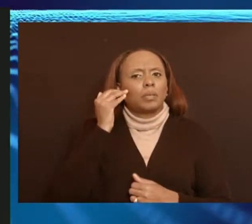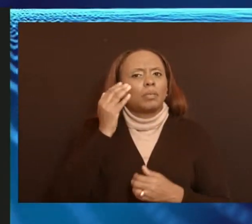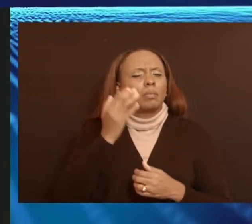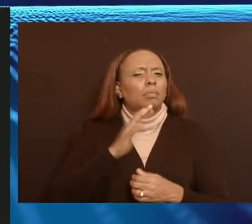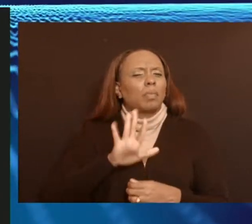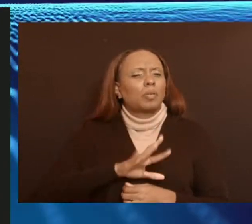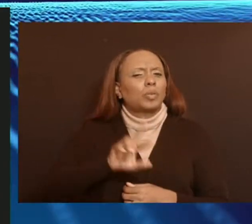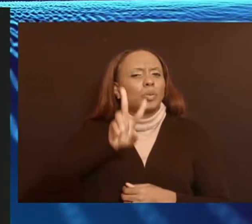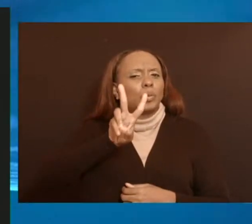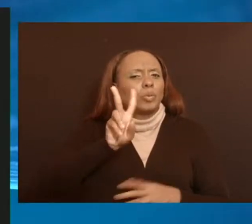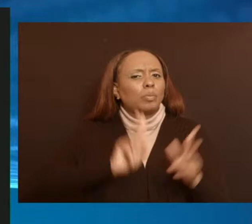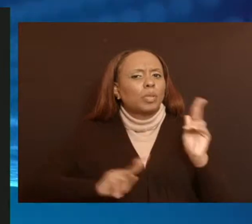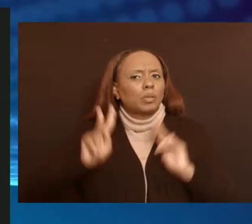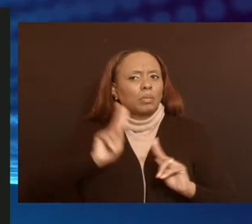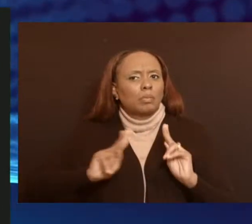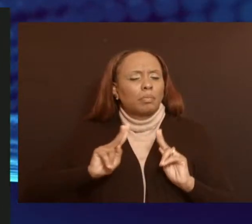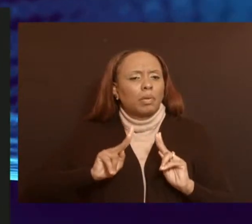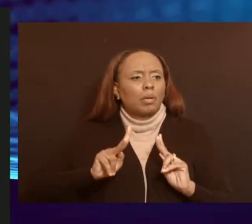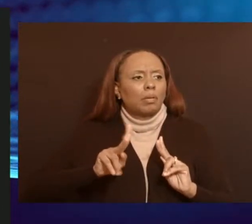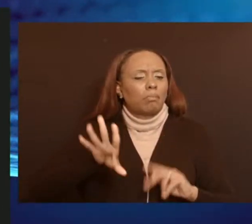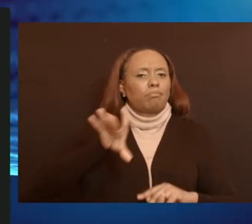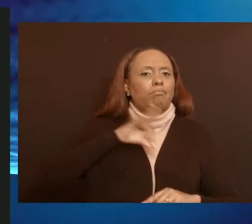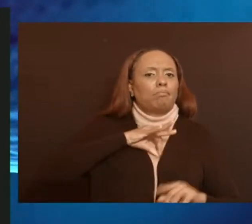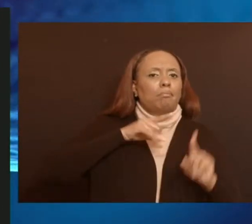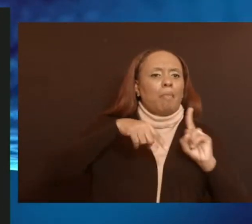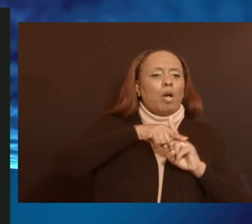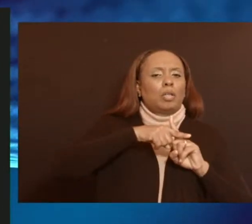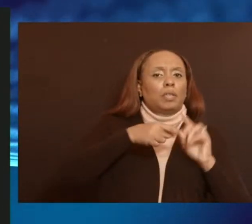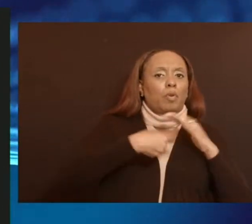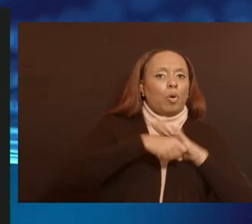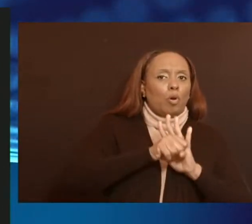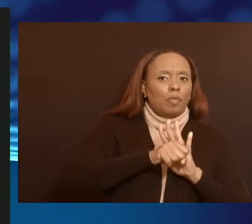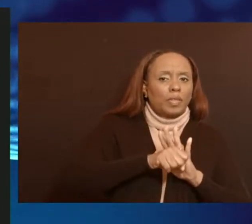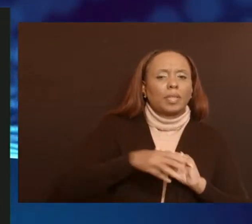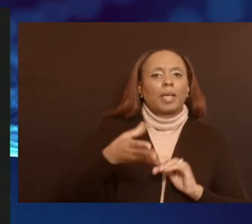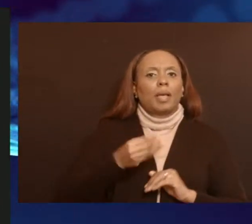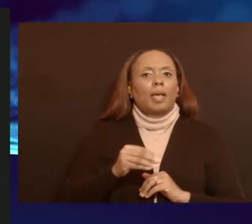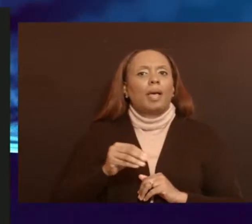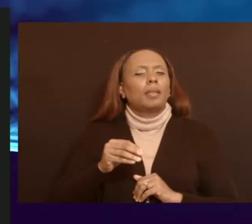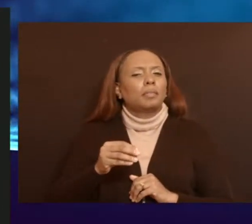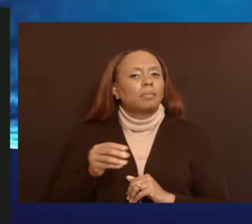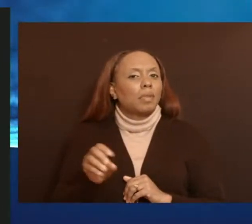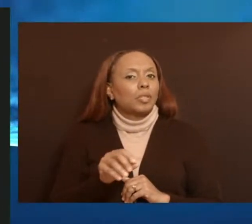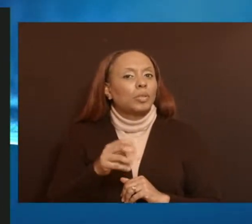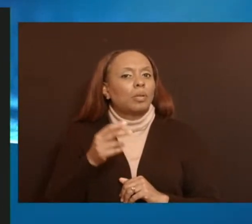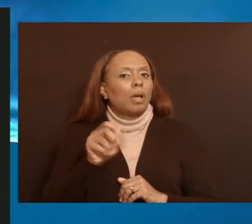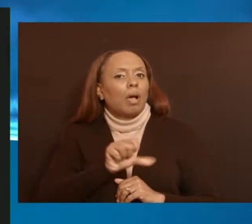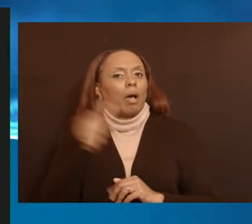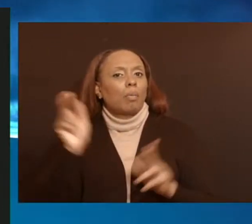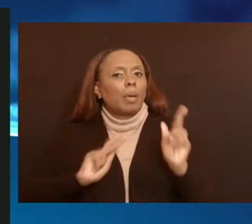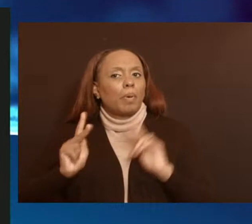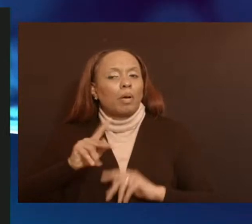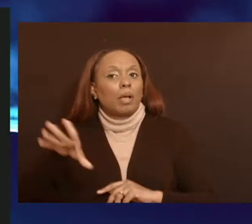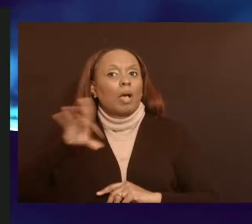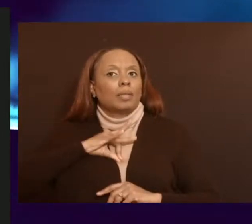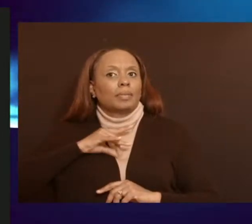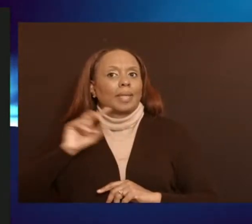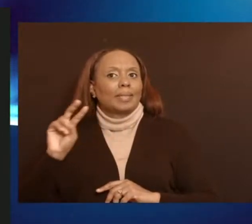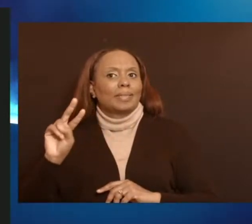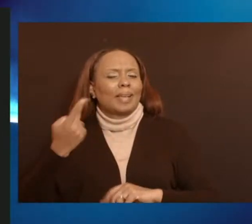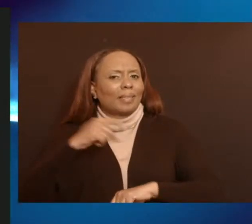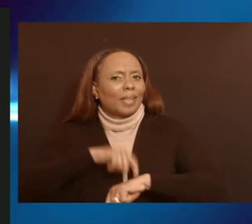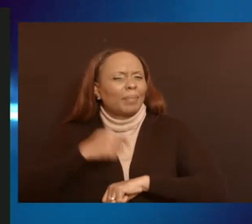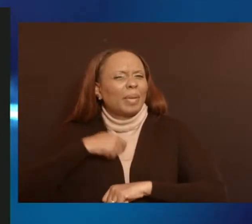They would have had COVID like back in January, and then somebody, I think, had it in May, had gotten it again. This was a person who was working at the psychiatric